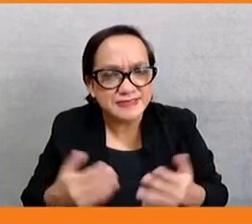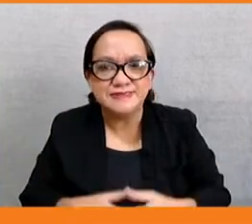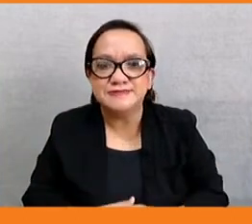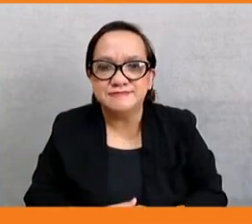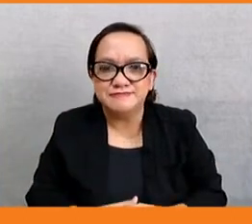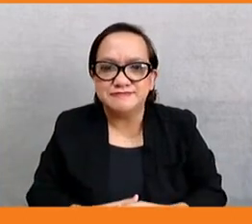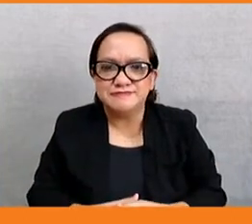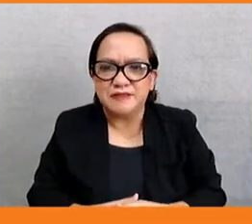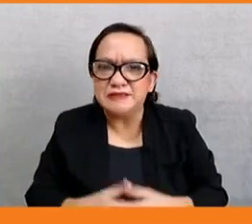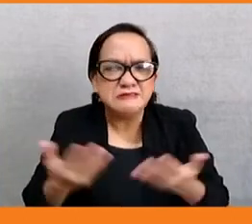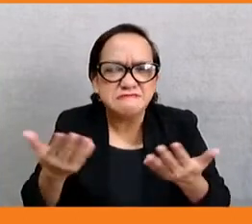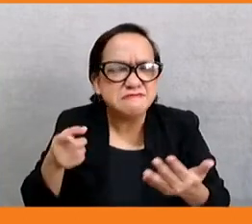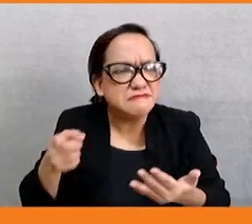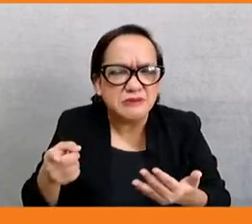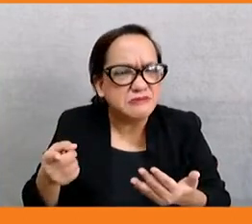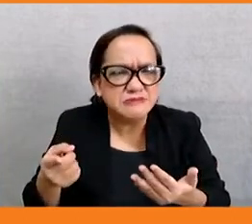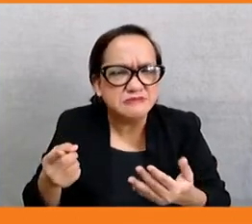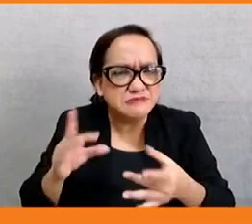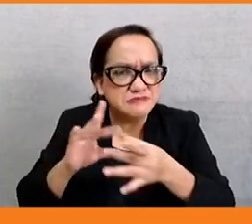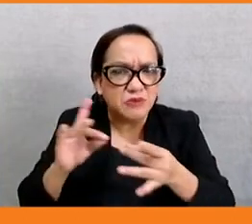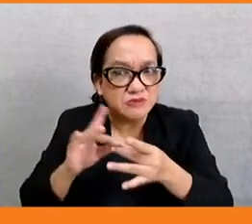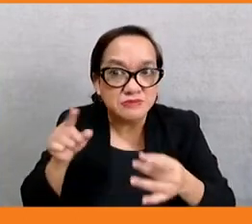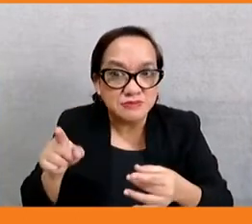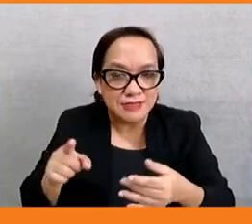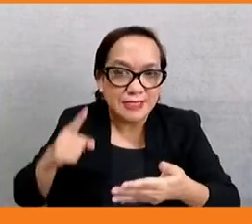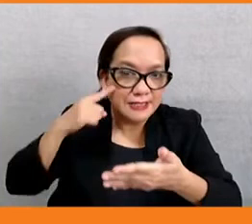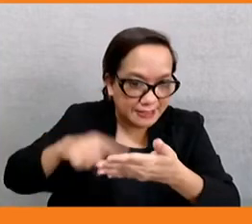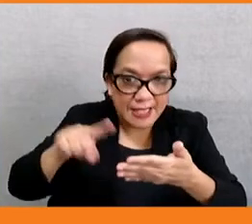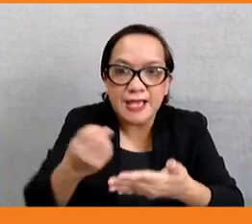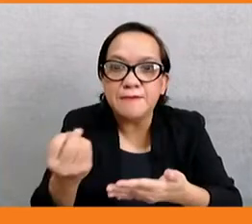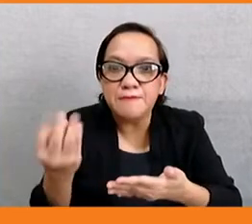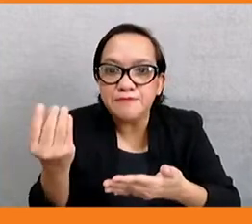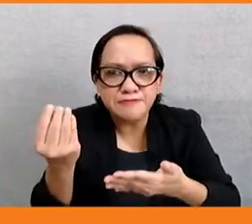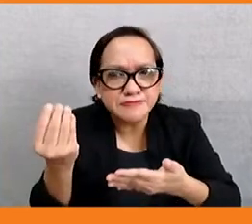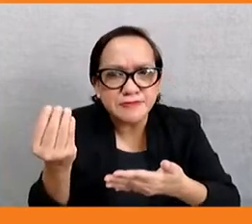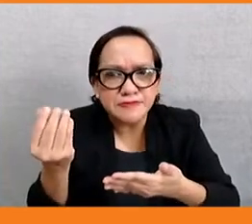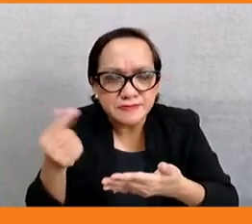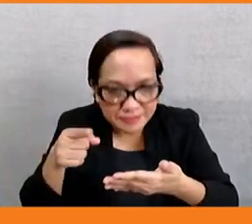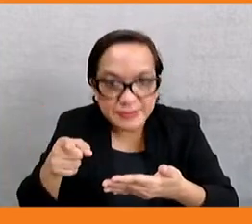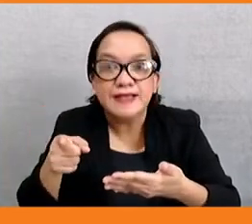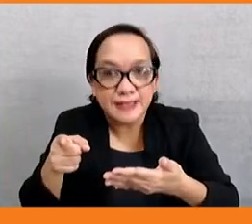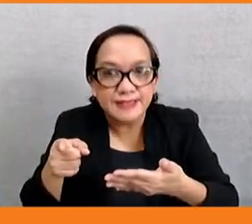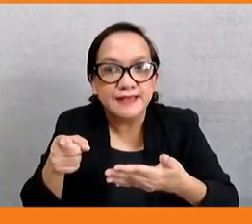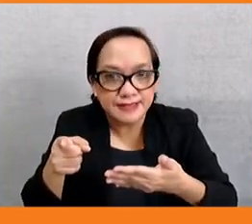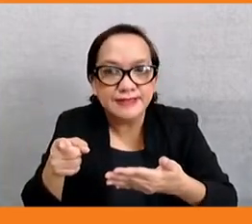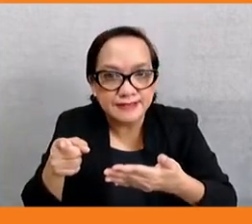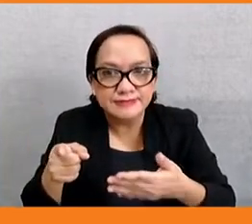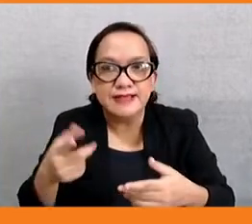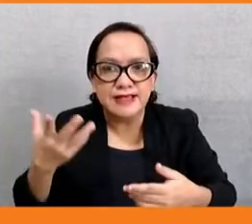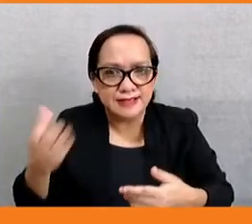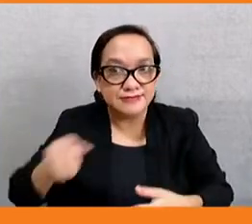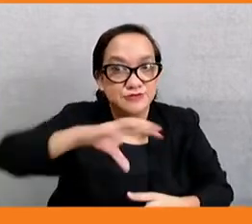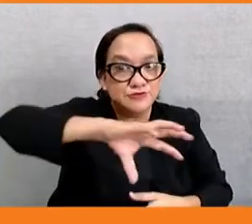is eroded, so there is no much room for countries in our region to raise tax revenue